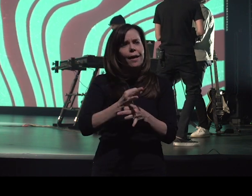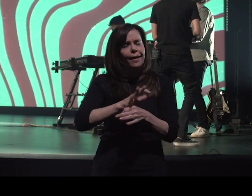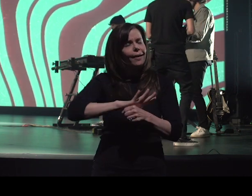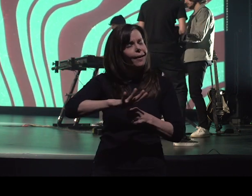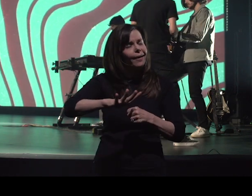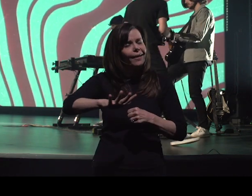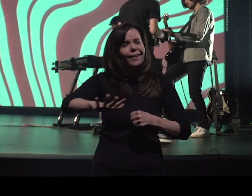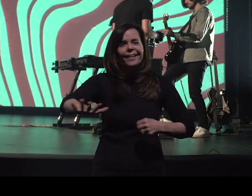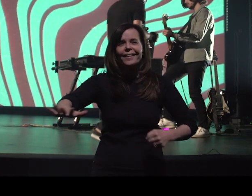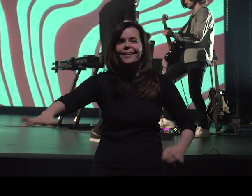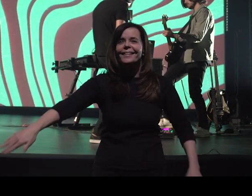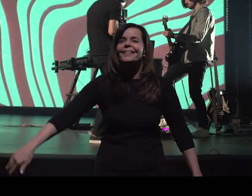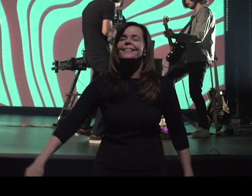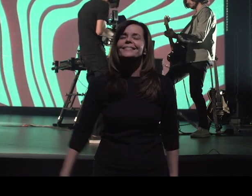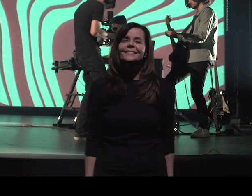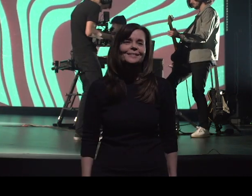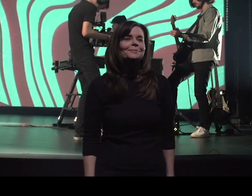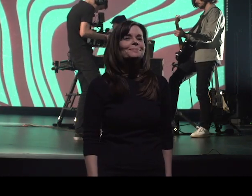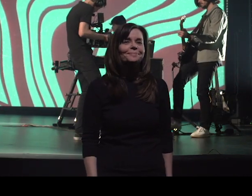faithfulness.